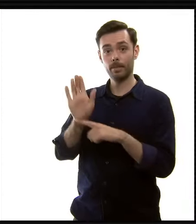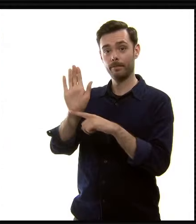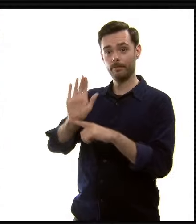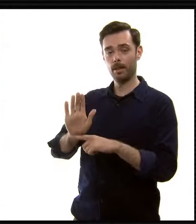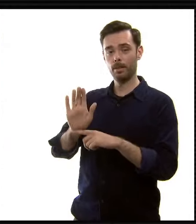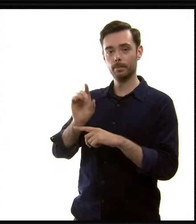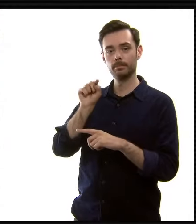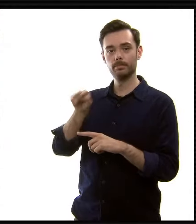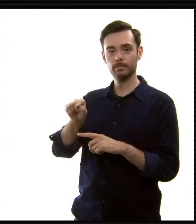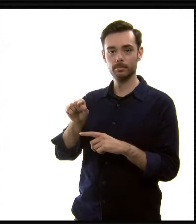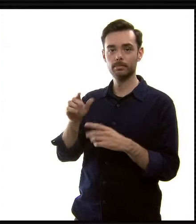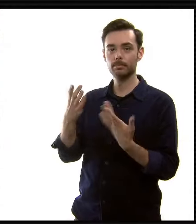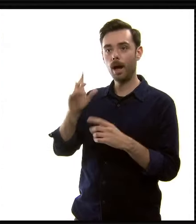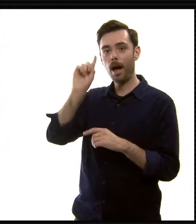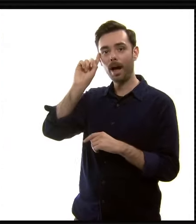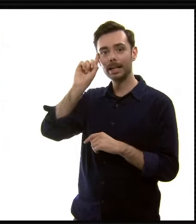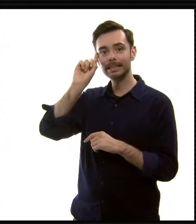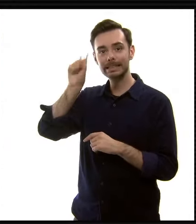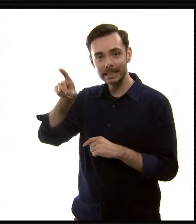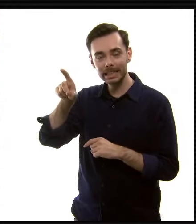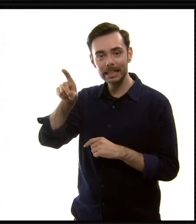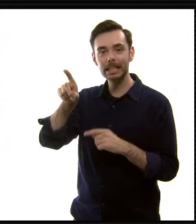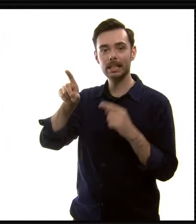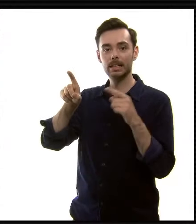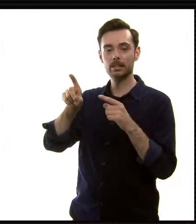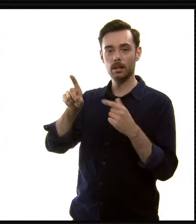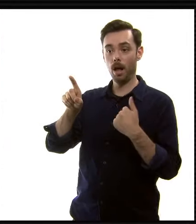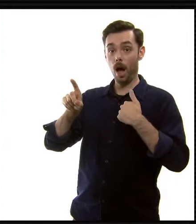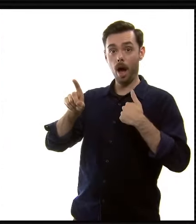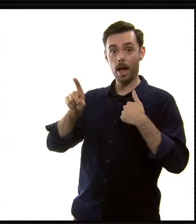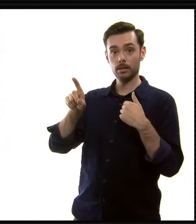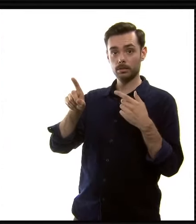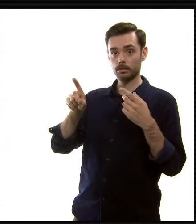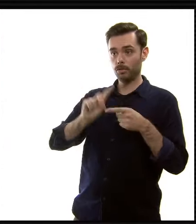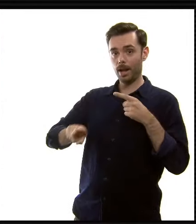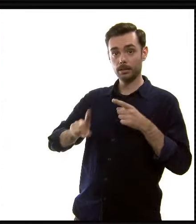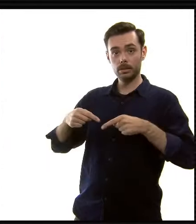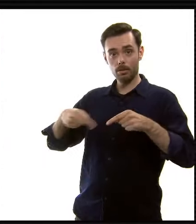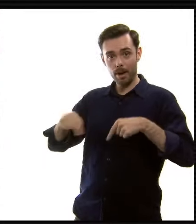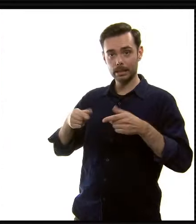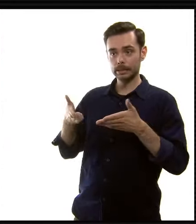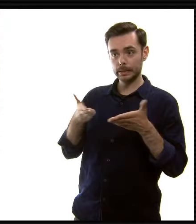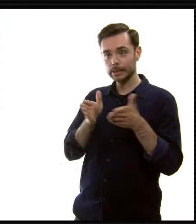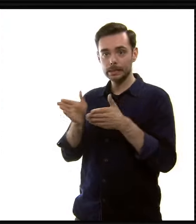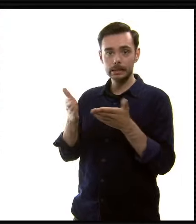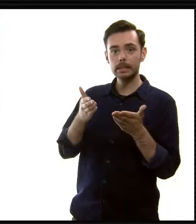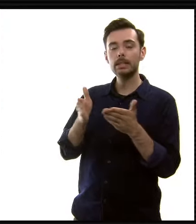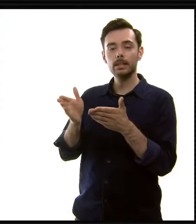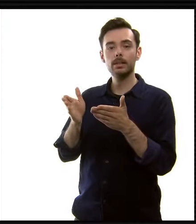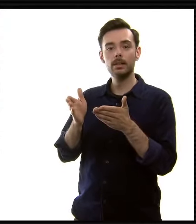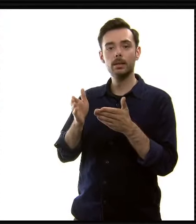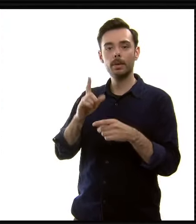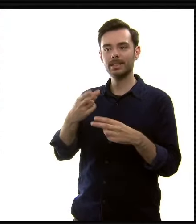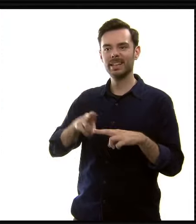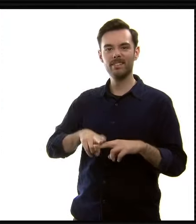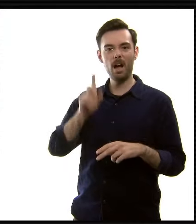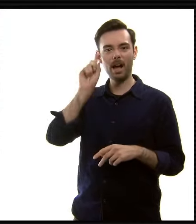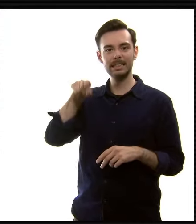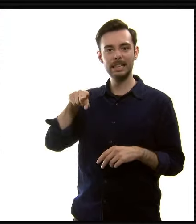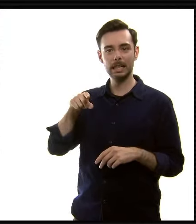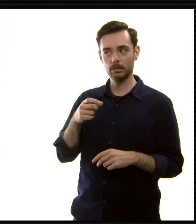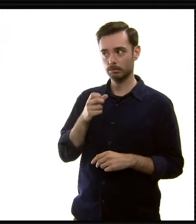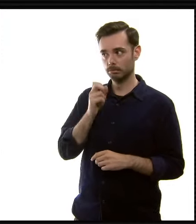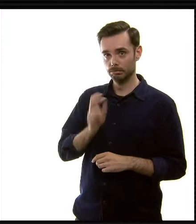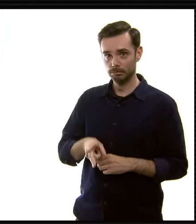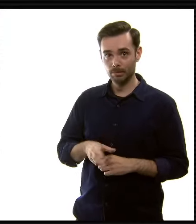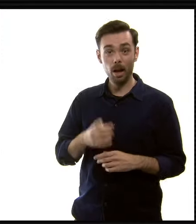core sensibility, and I'm directing yes, no on things, but if it didn't work, people will tell you, but you need